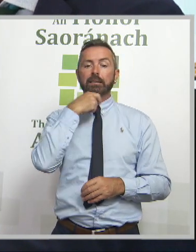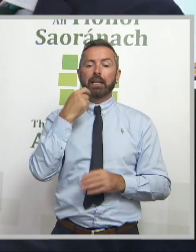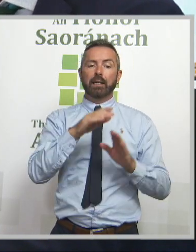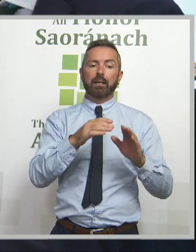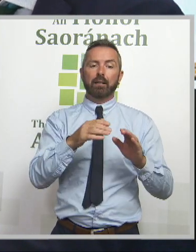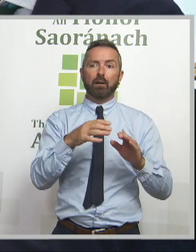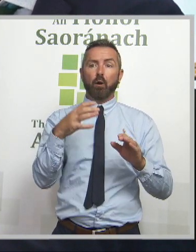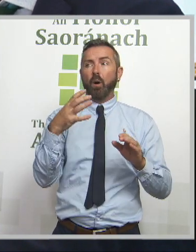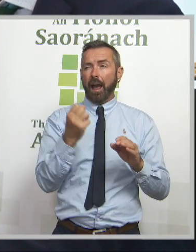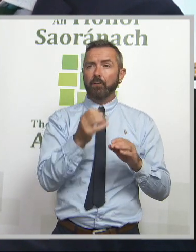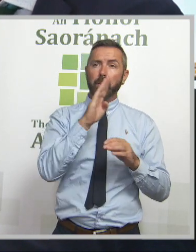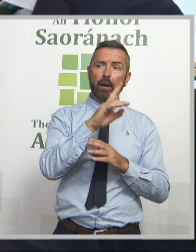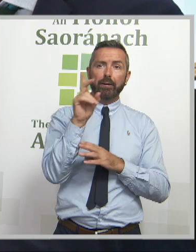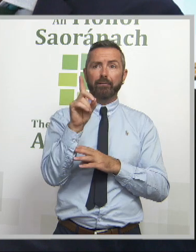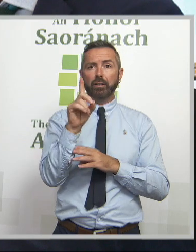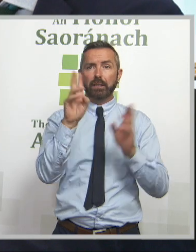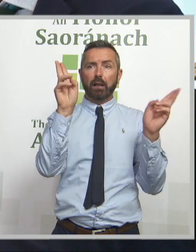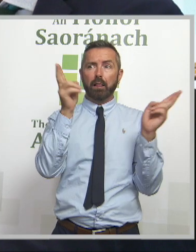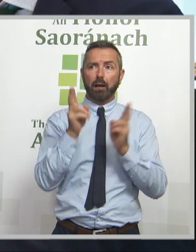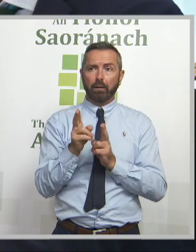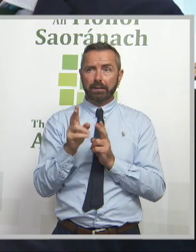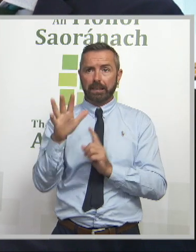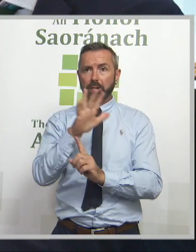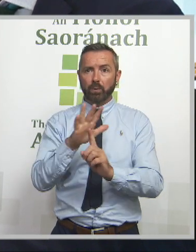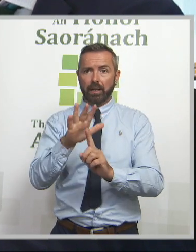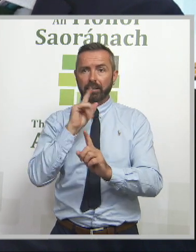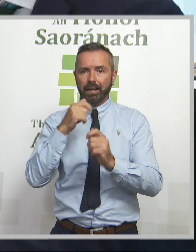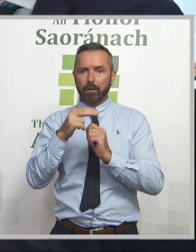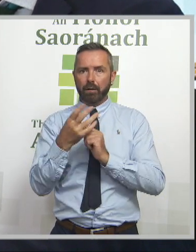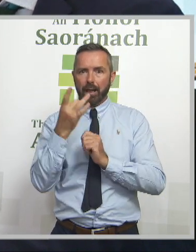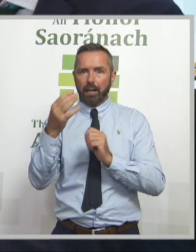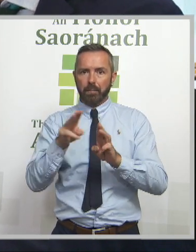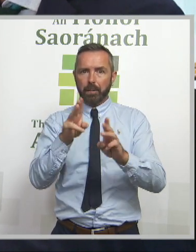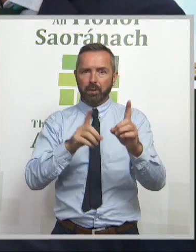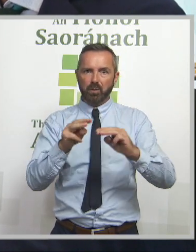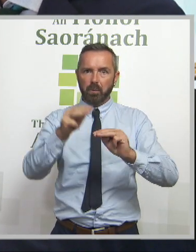biodiversity loss situation and then not ask for people to do more.